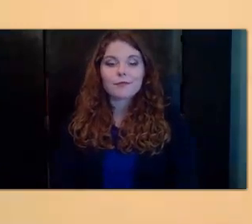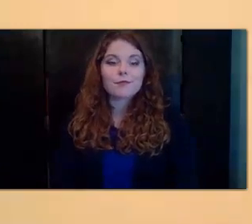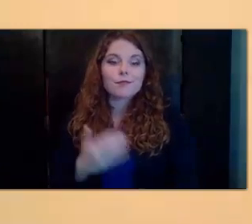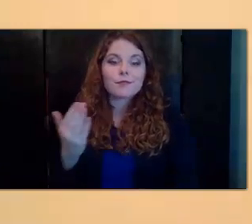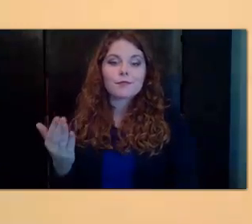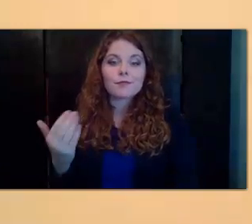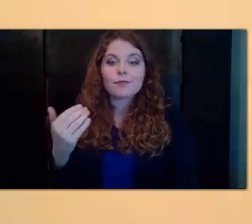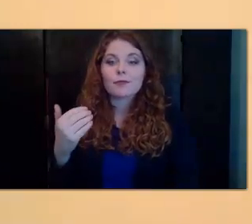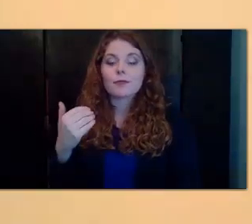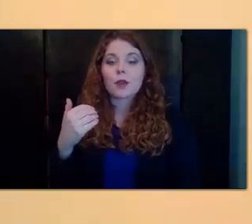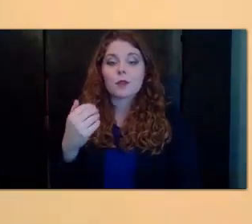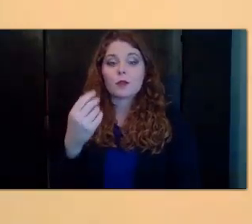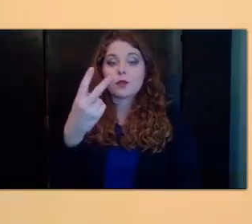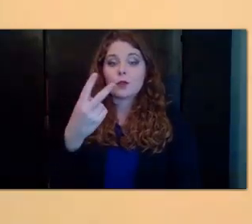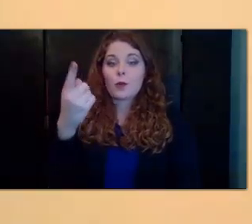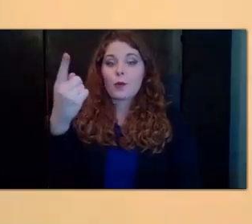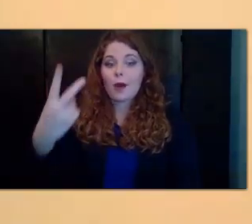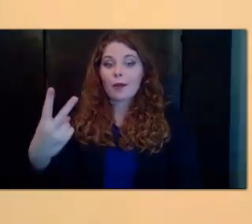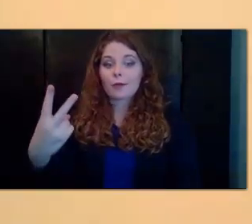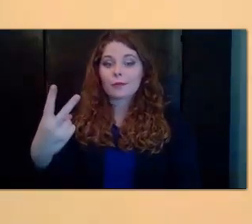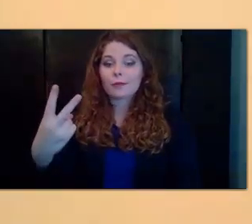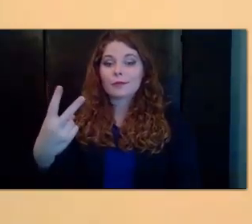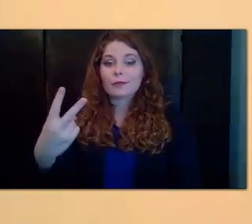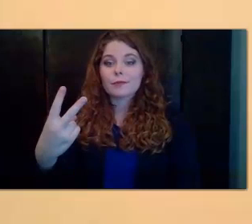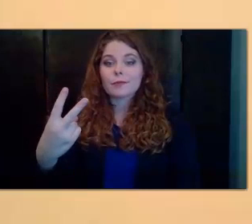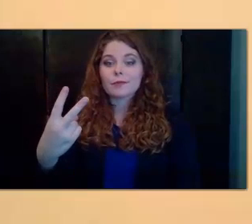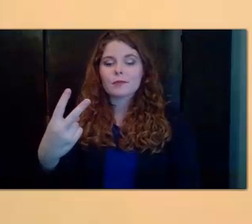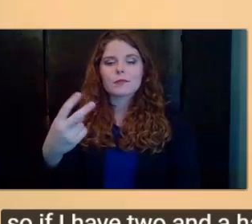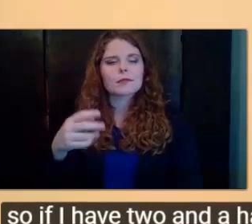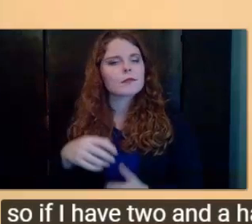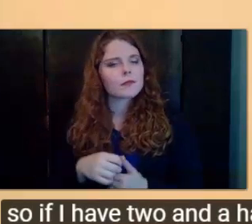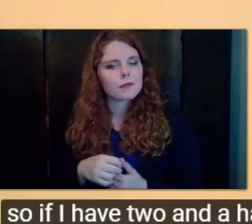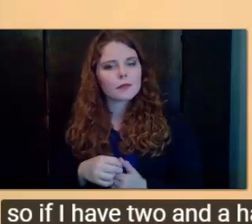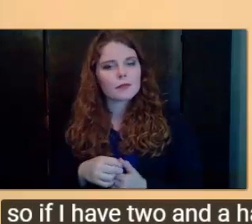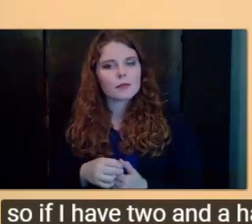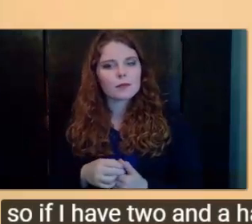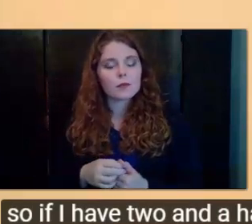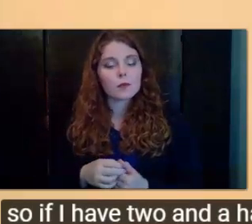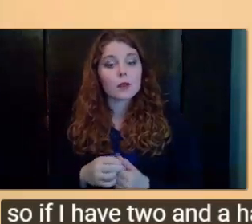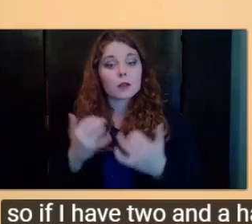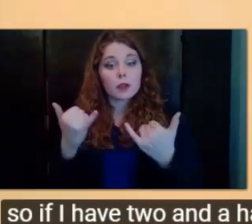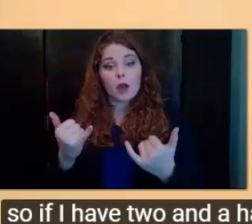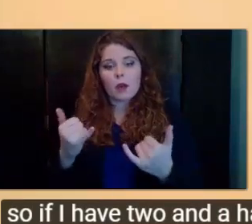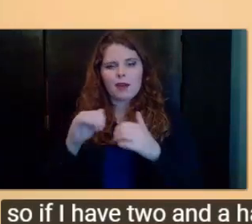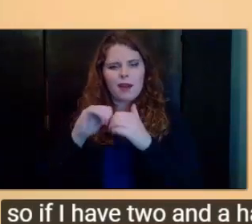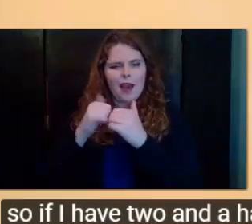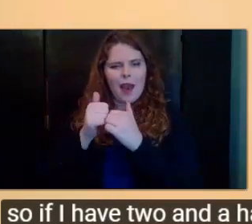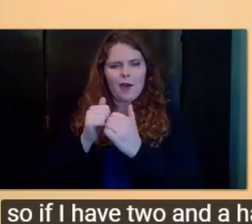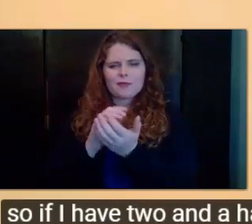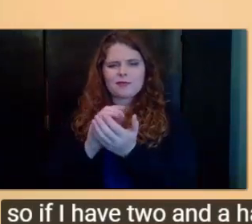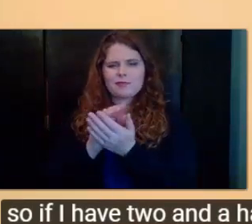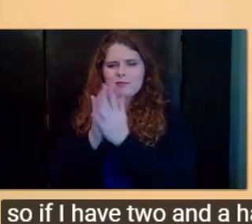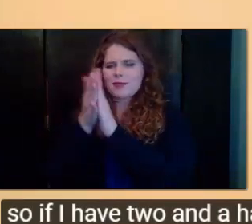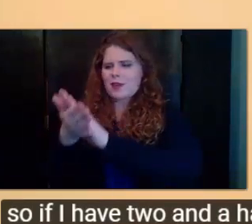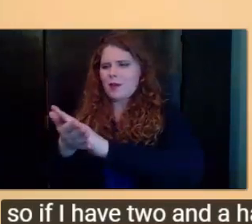So if I have 2 and a half, how can I get 2 eighths?